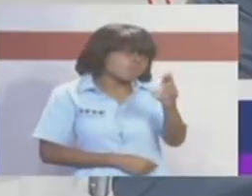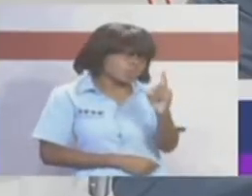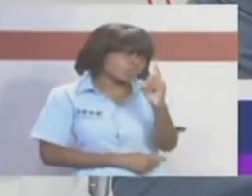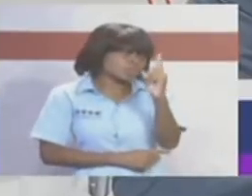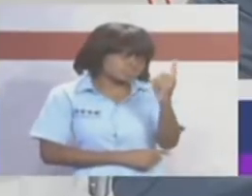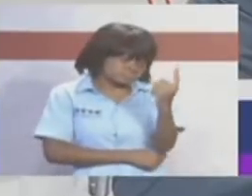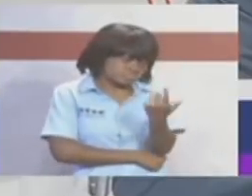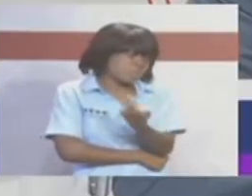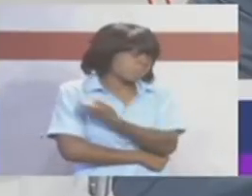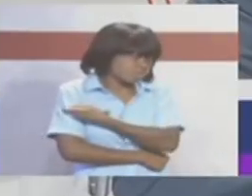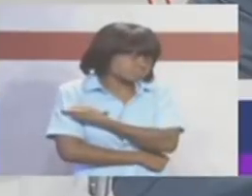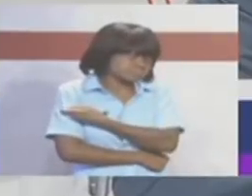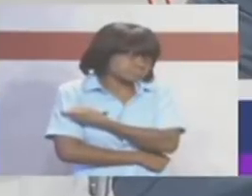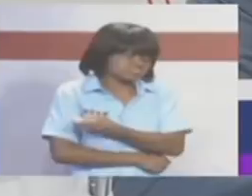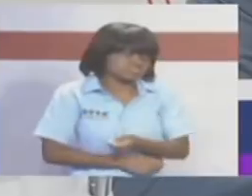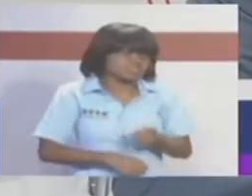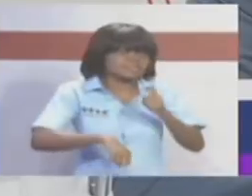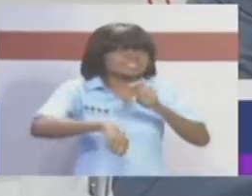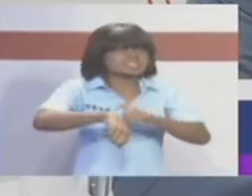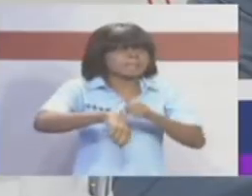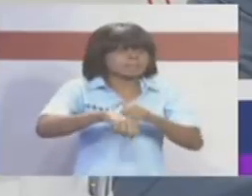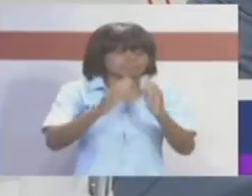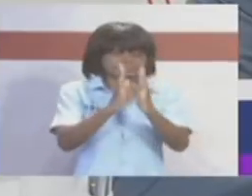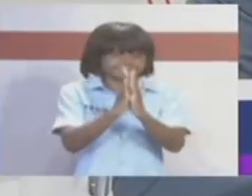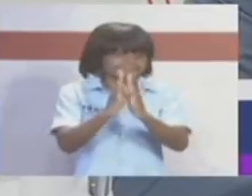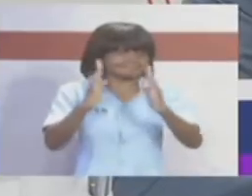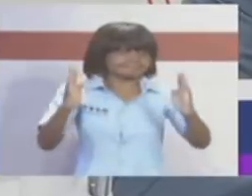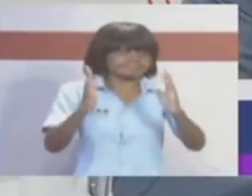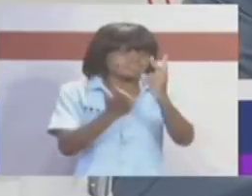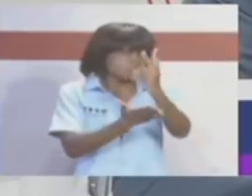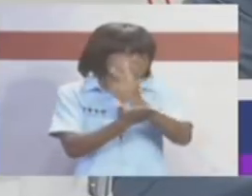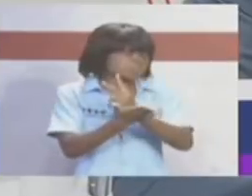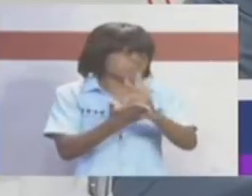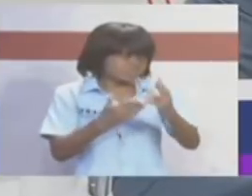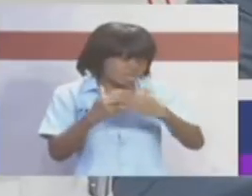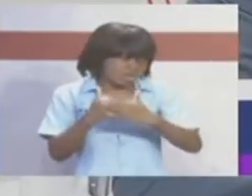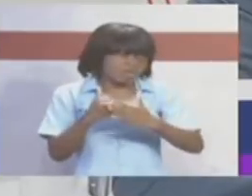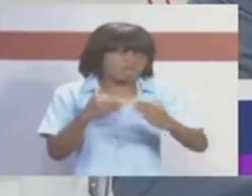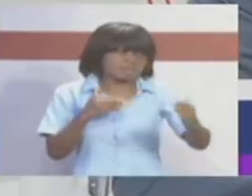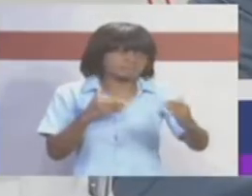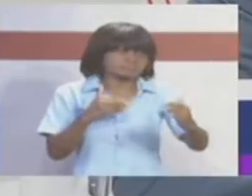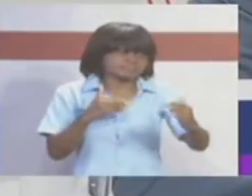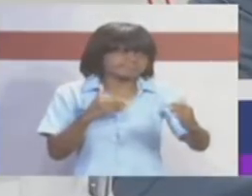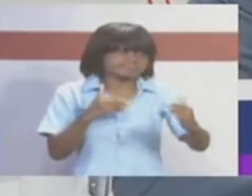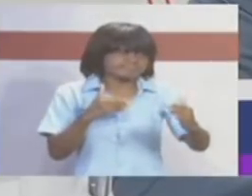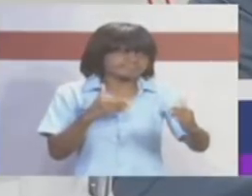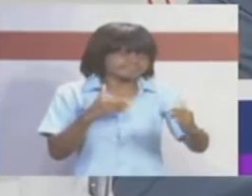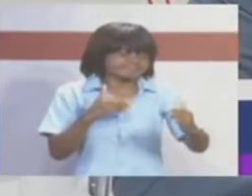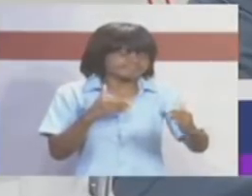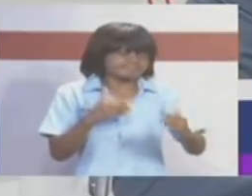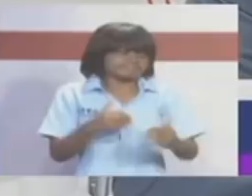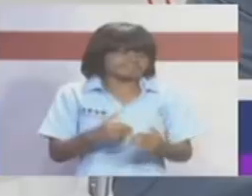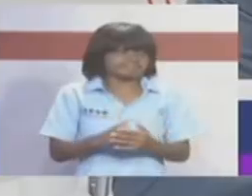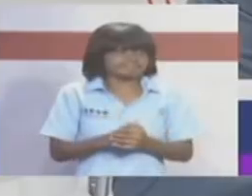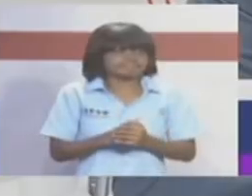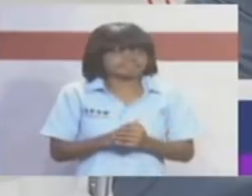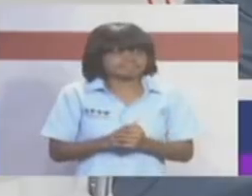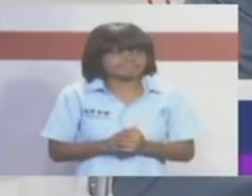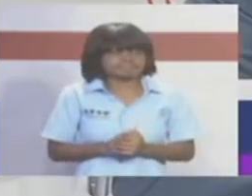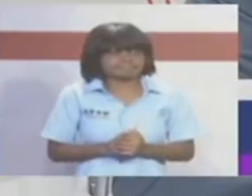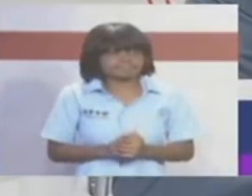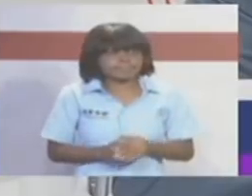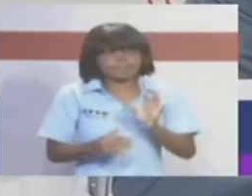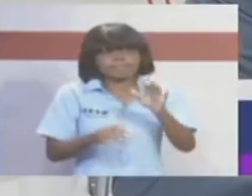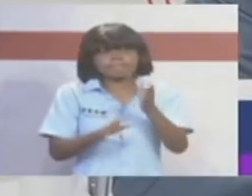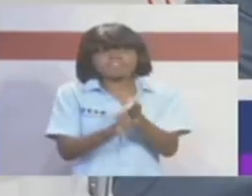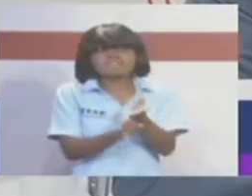the time period of 2 weeks thereafter would have elapsed before the onset of the symptoms. So that's all of